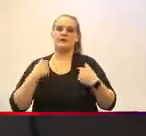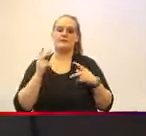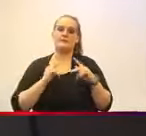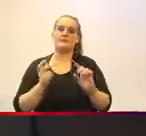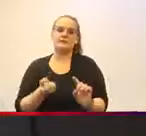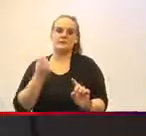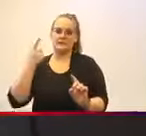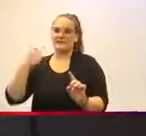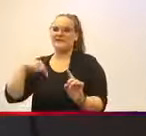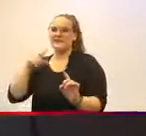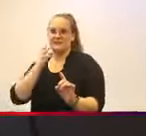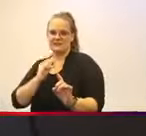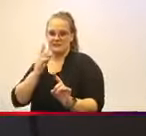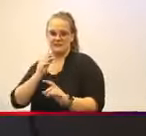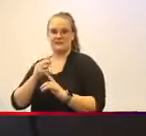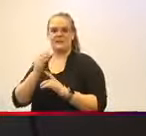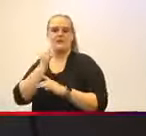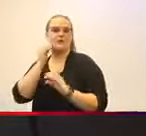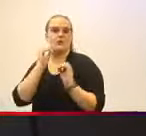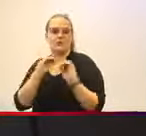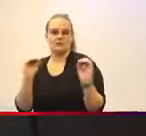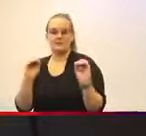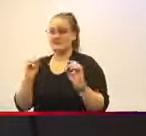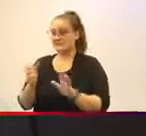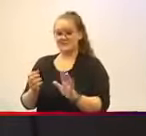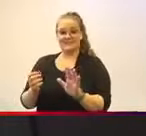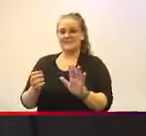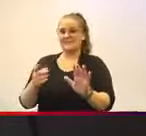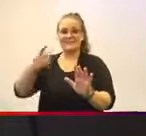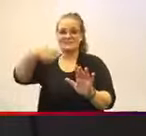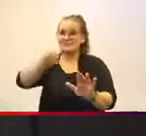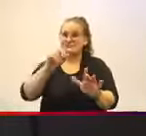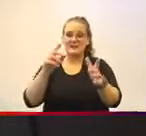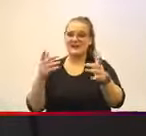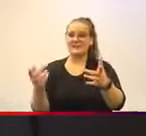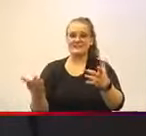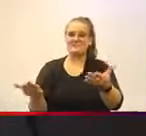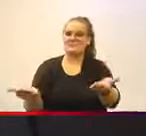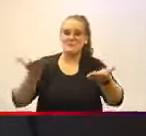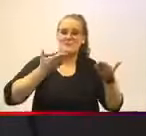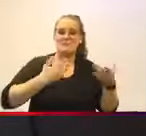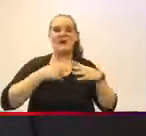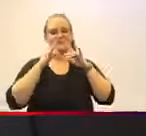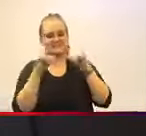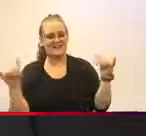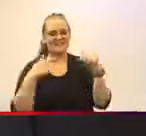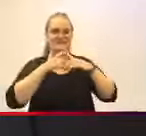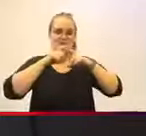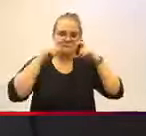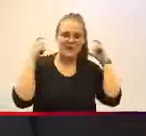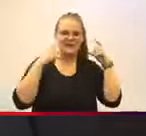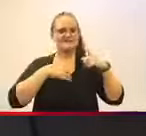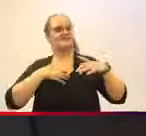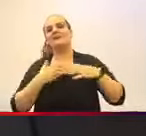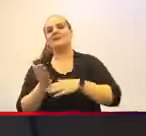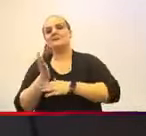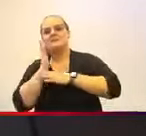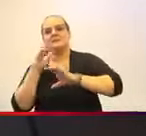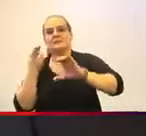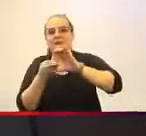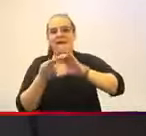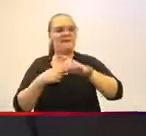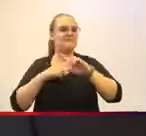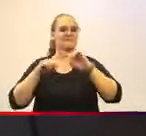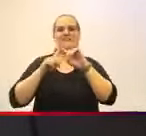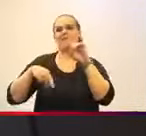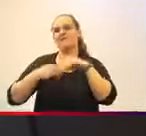homelessness. So you dropped off tents, masks, sleeping bags, food, water, so they could be